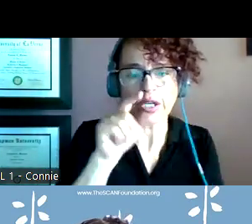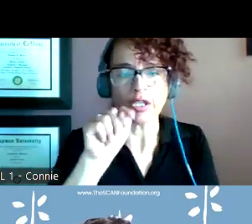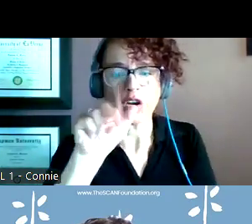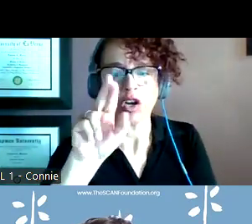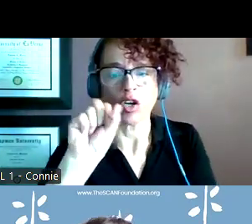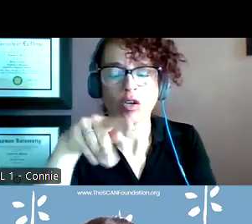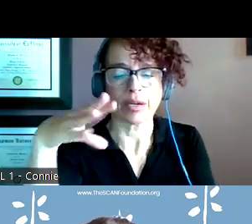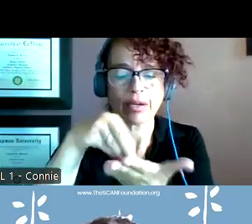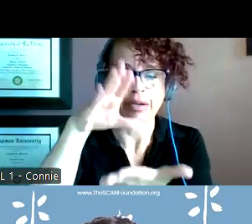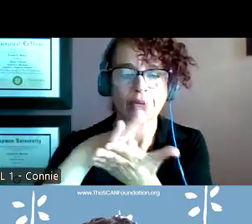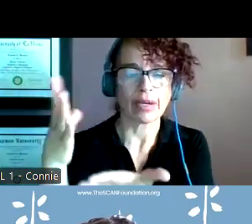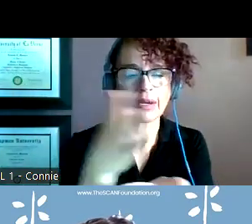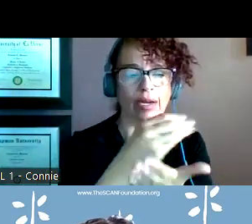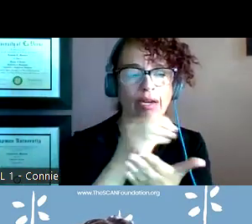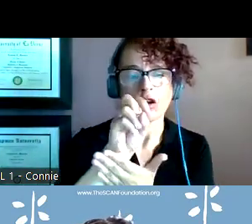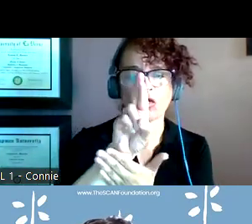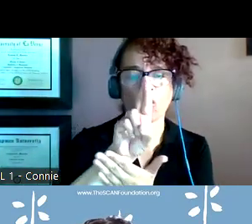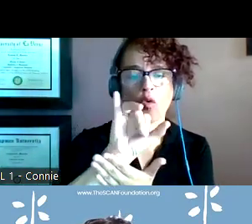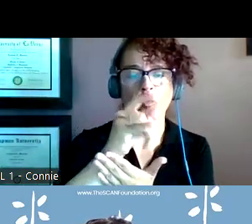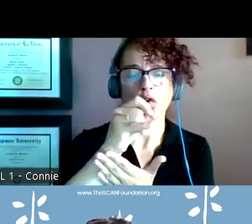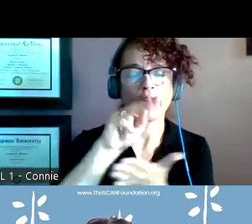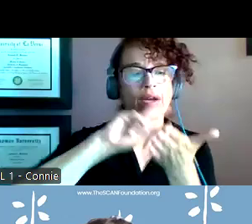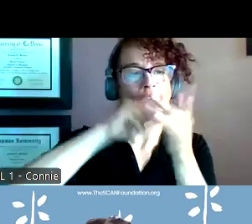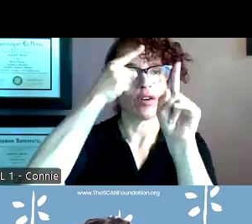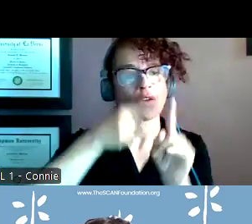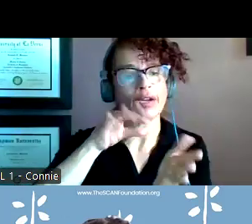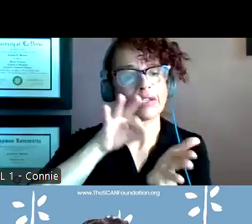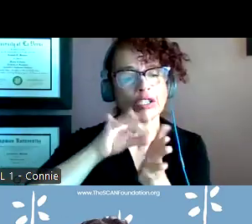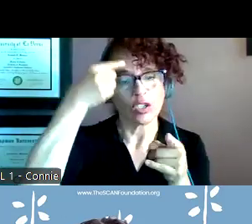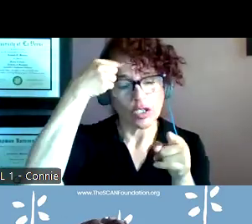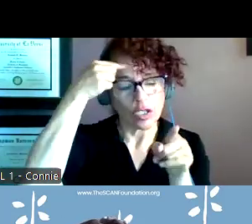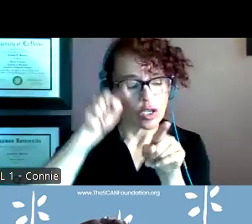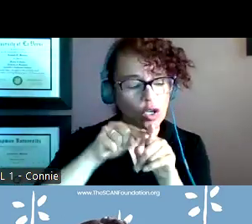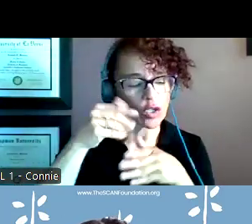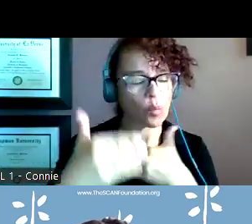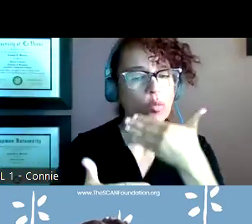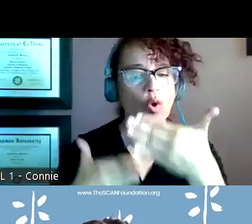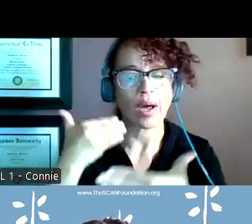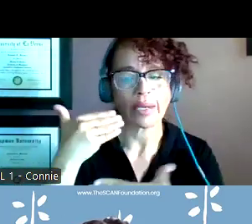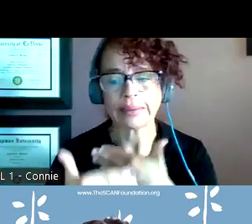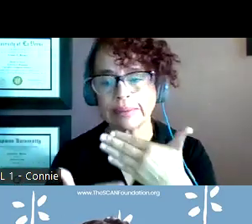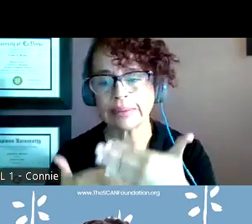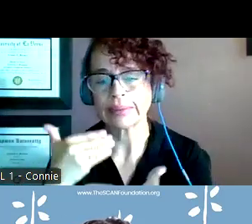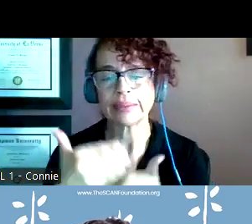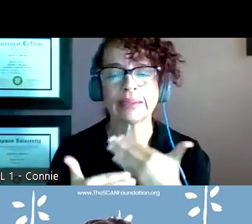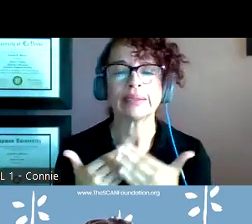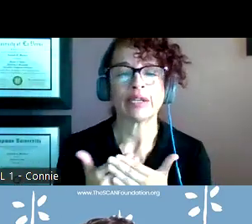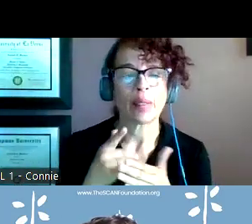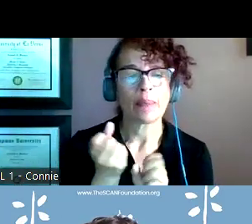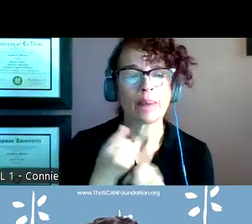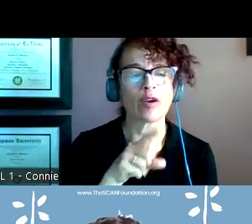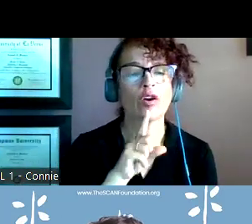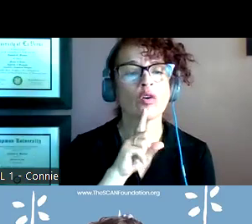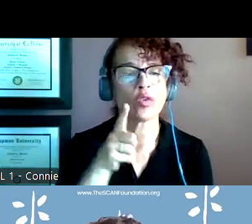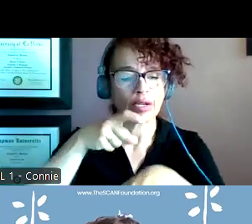data collection for oversight purposes, and accountable grievance processes. So they ensure the state